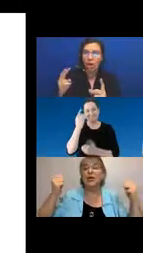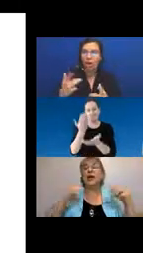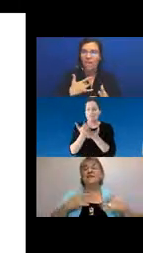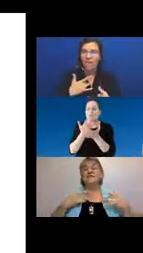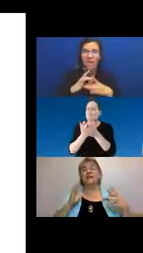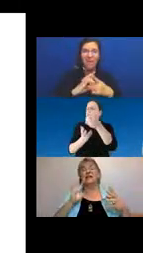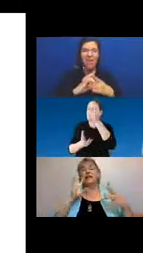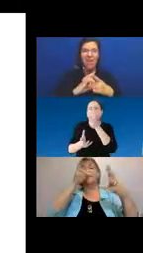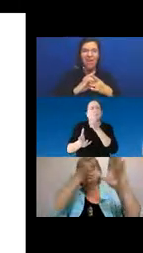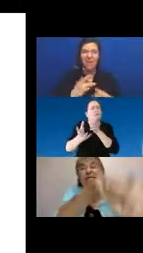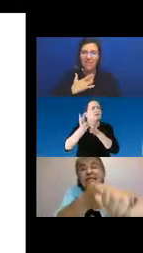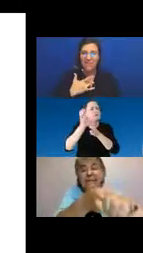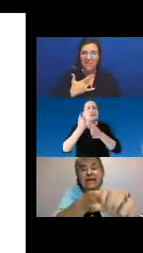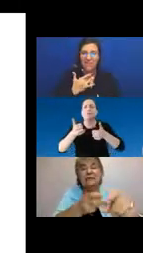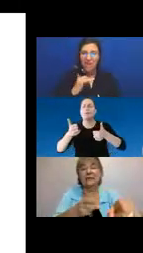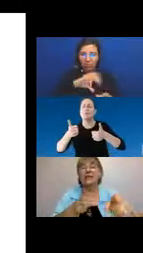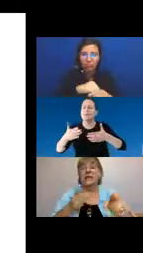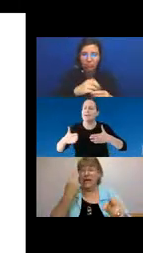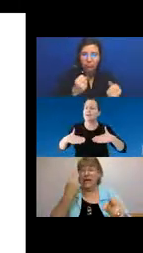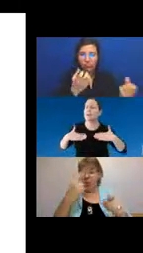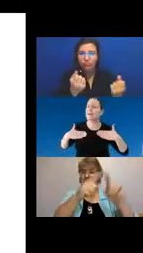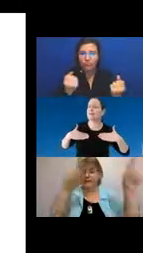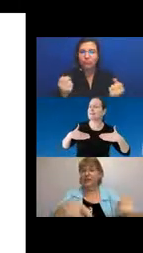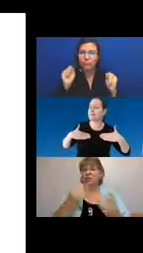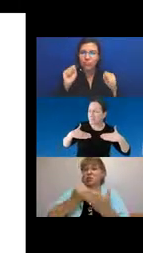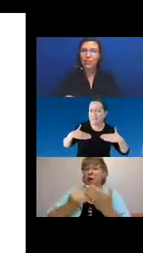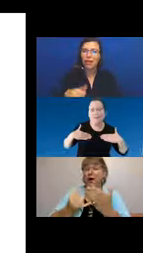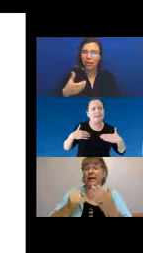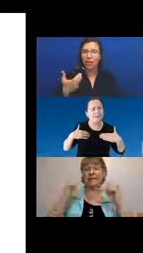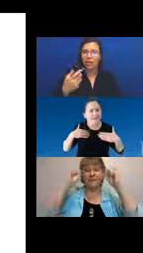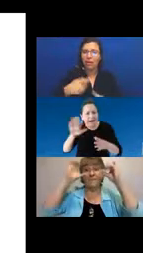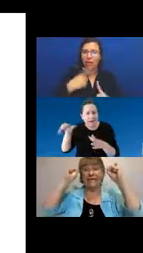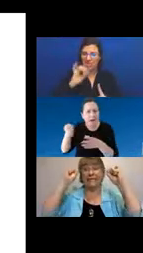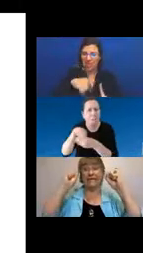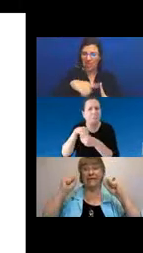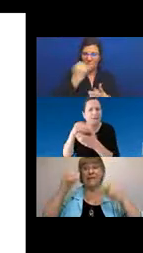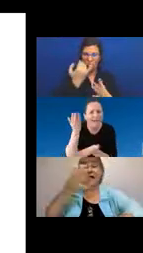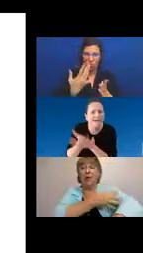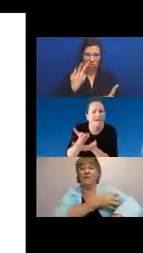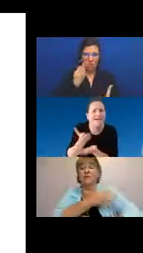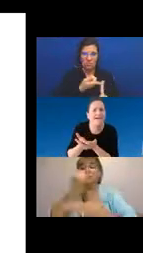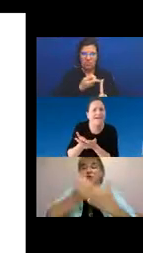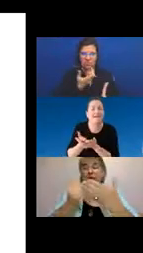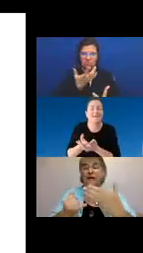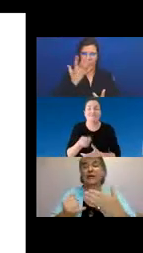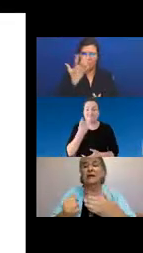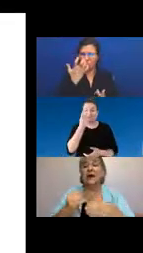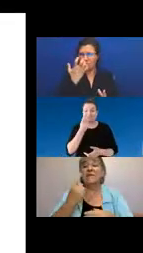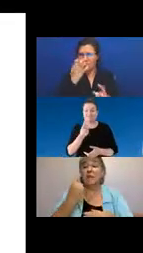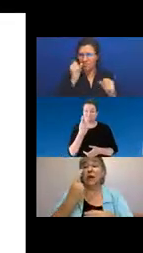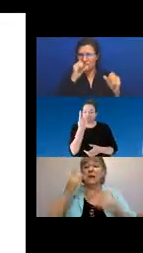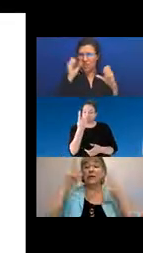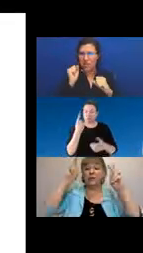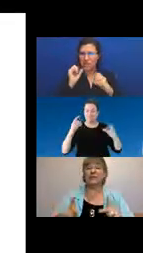happier, feel they could participate. In one drawing, this amazing, powerful drawing